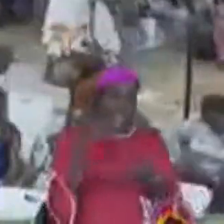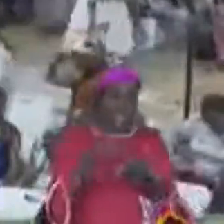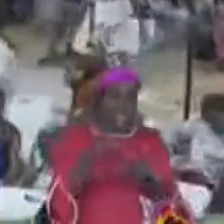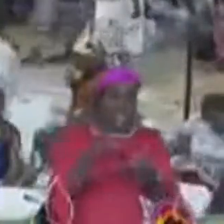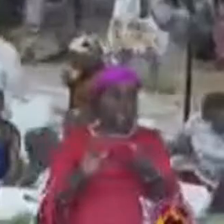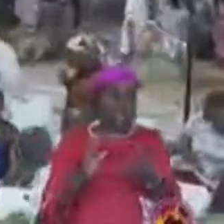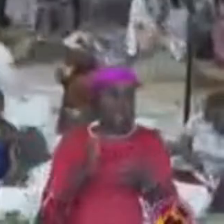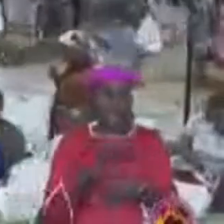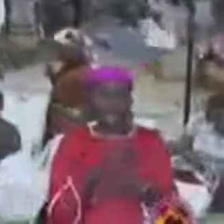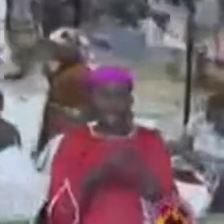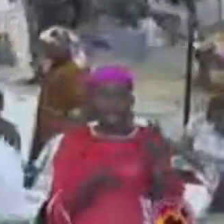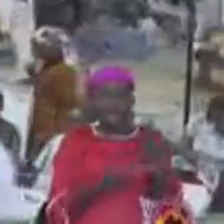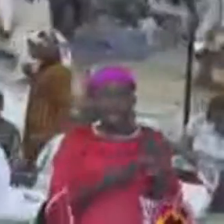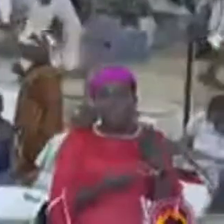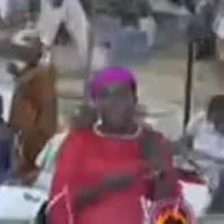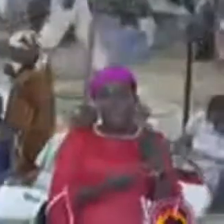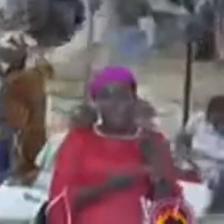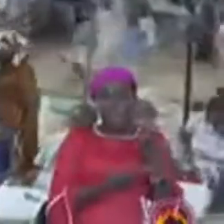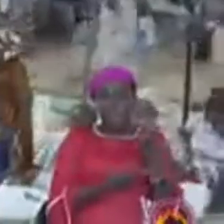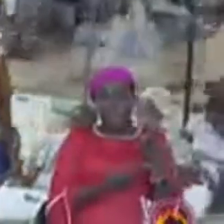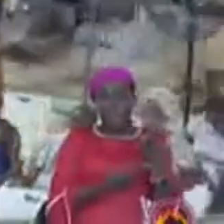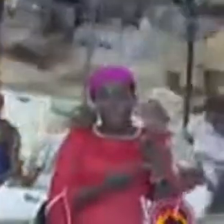You can also use our data on the screen